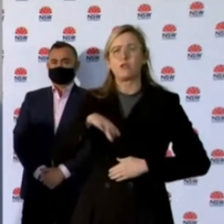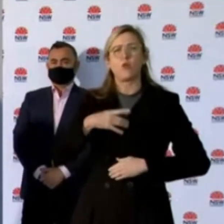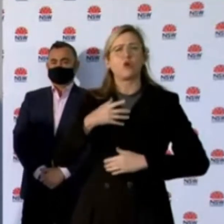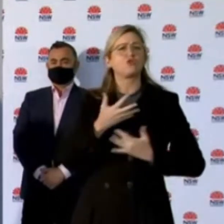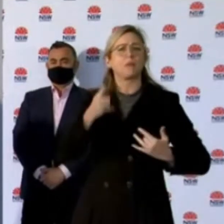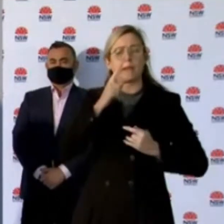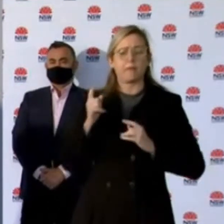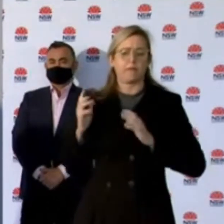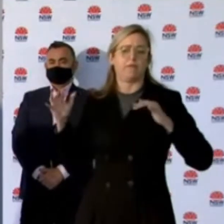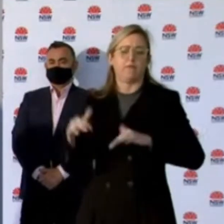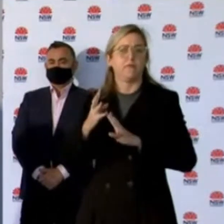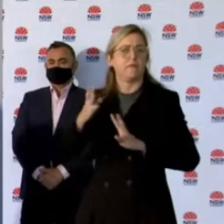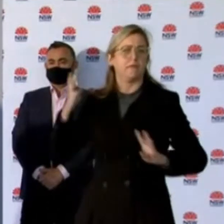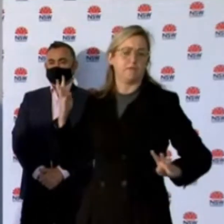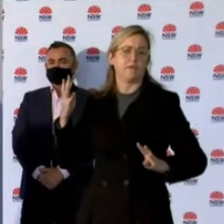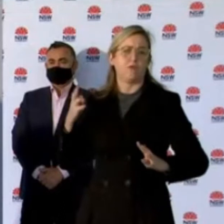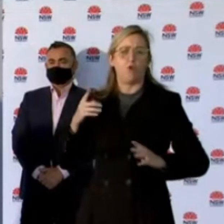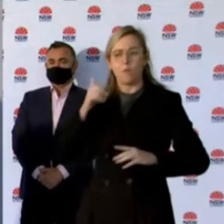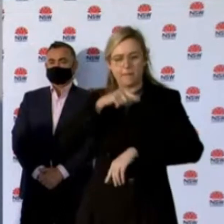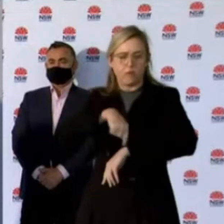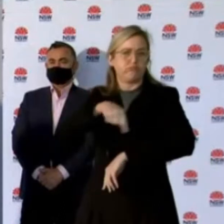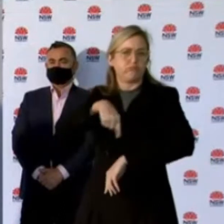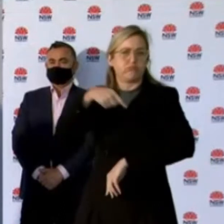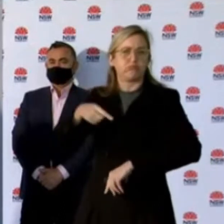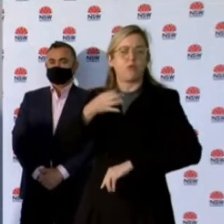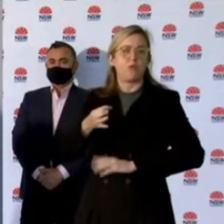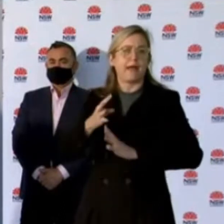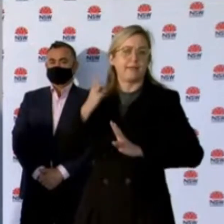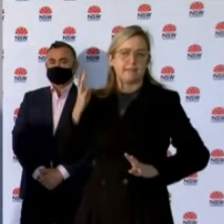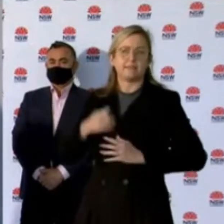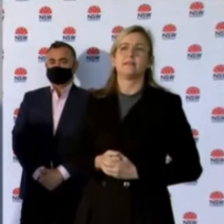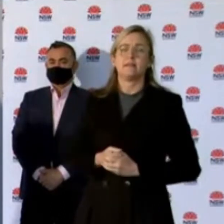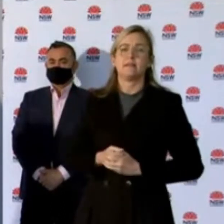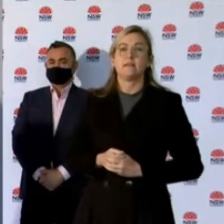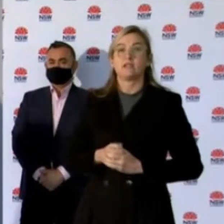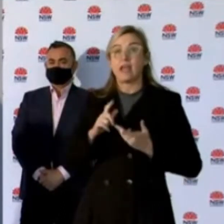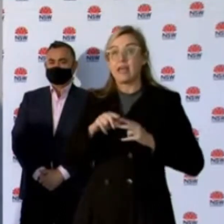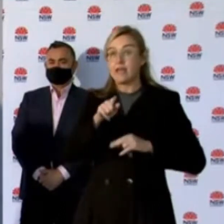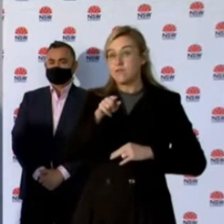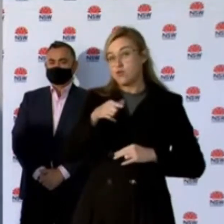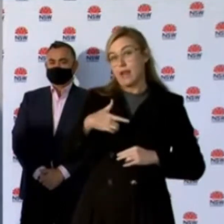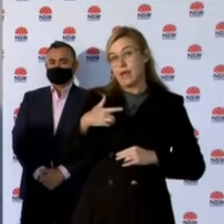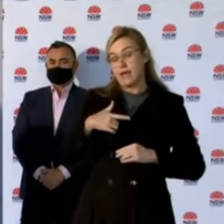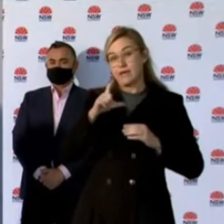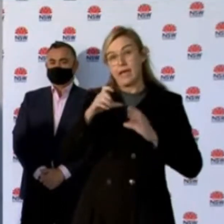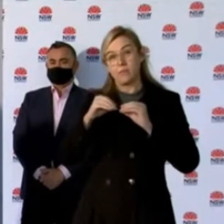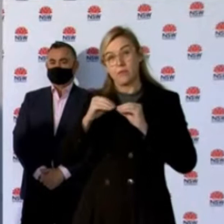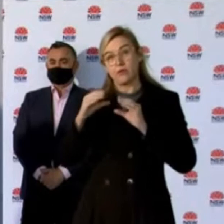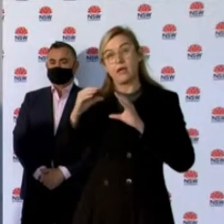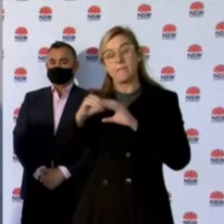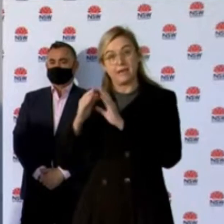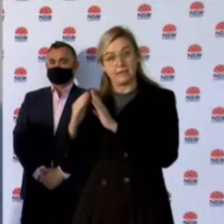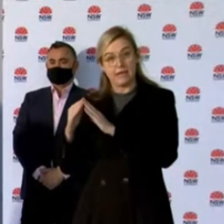congestion. Obviously, we want to avoid people waiting for a long time to get that surveillance testing. So if you live in Canterbury, Bankstown Council